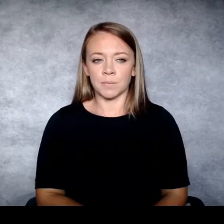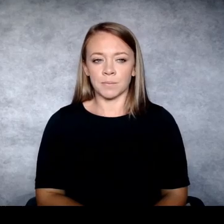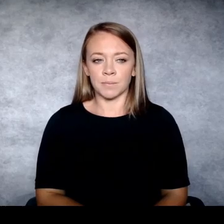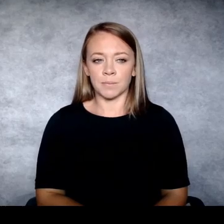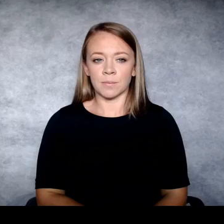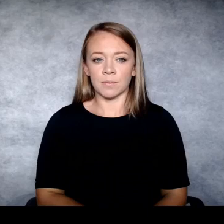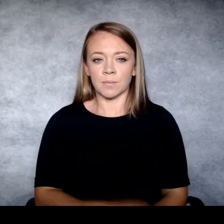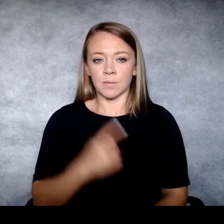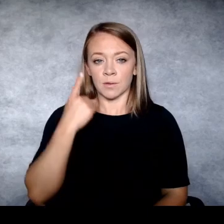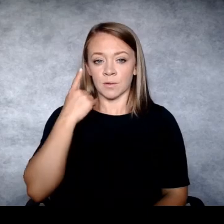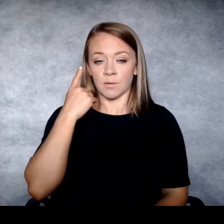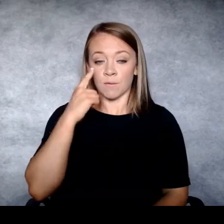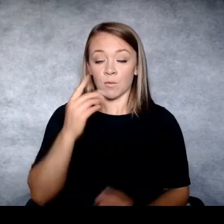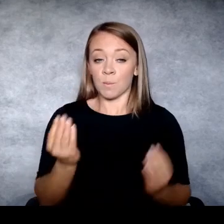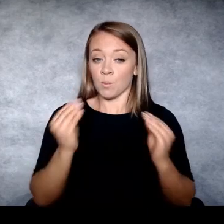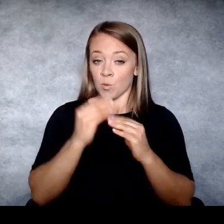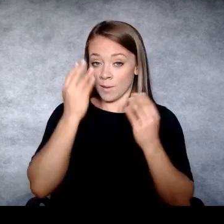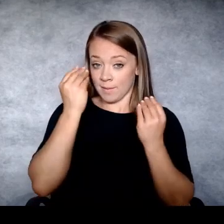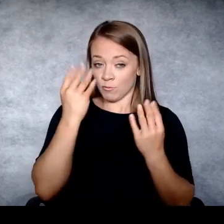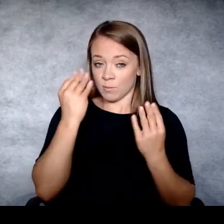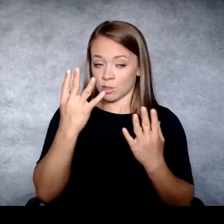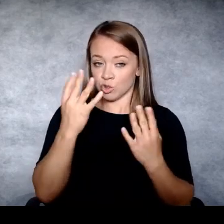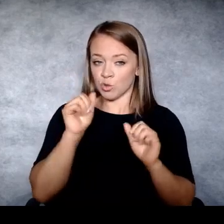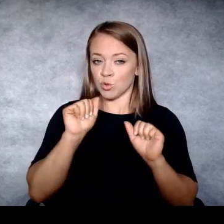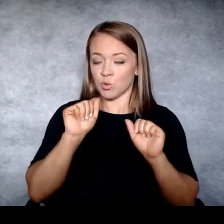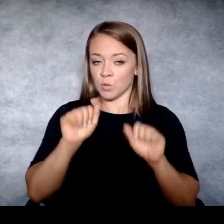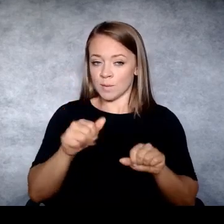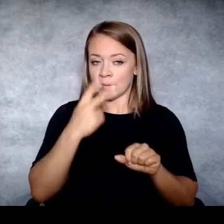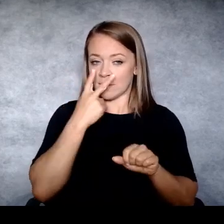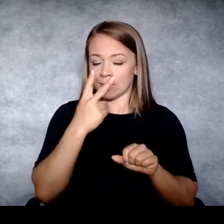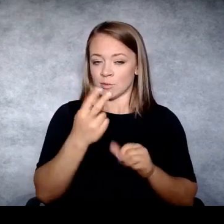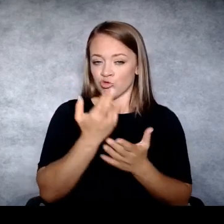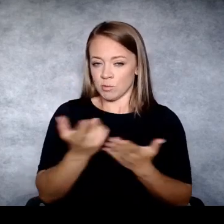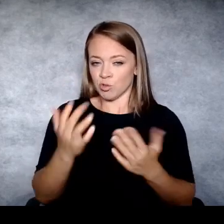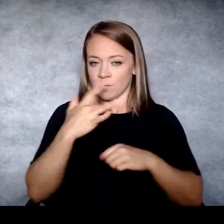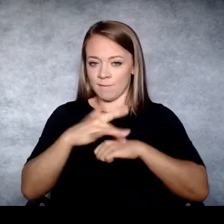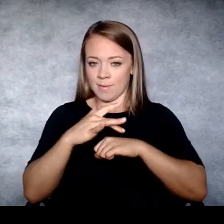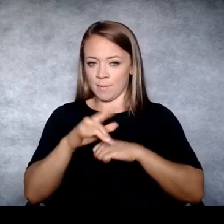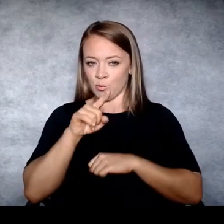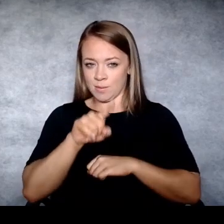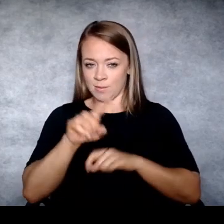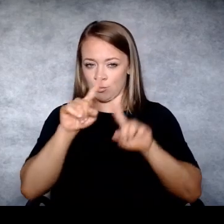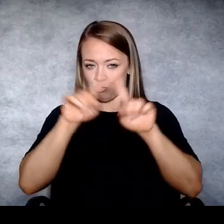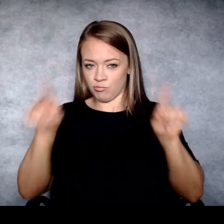For additional information, please see the resources available here.